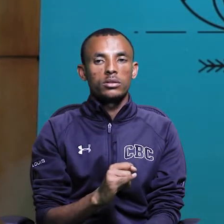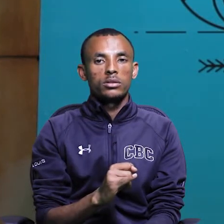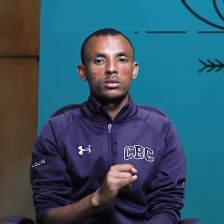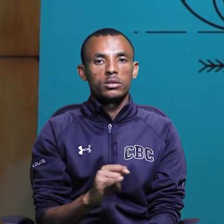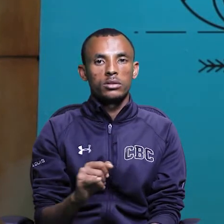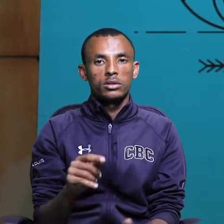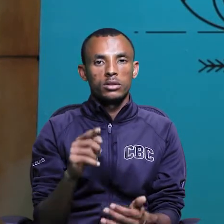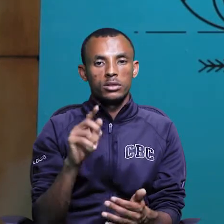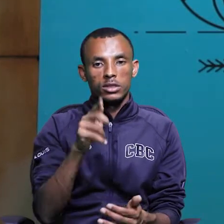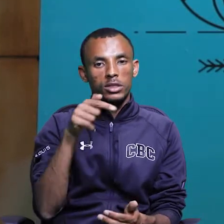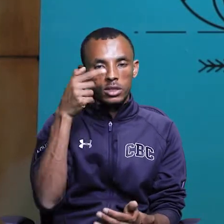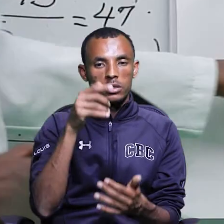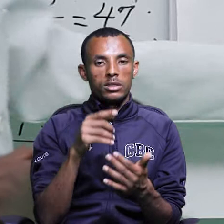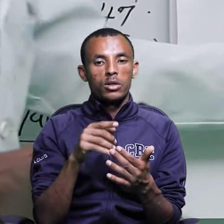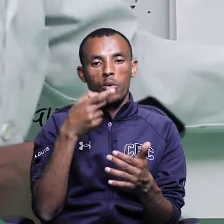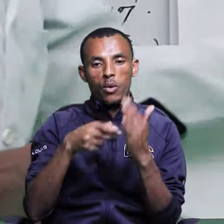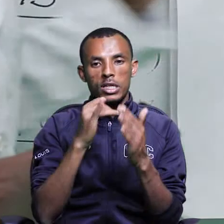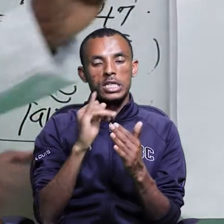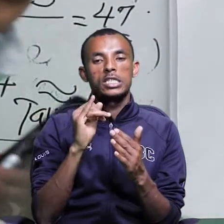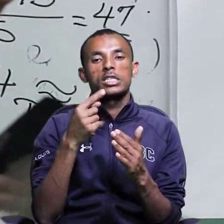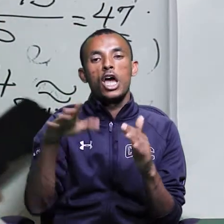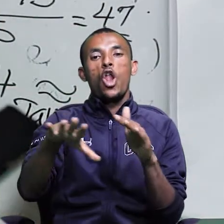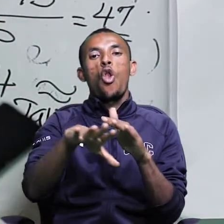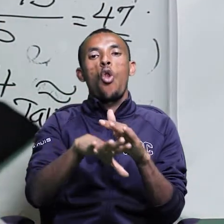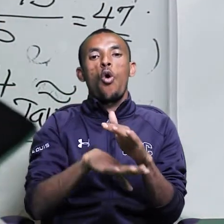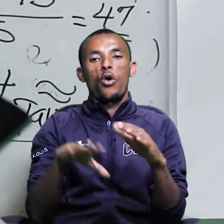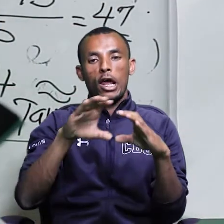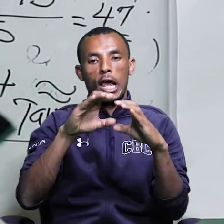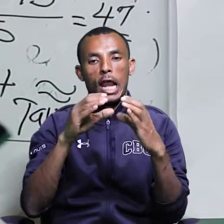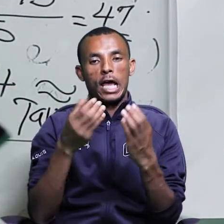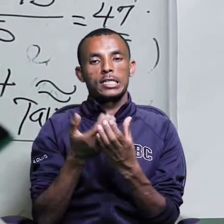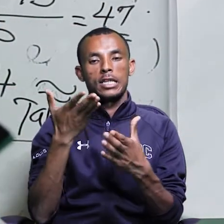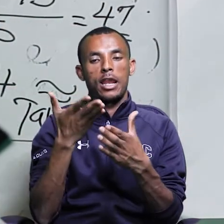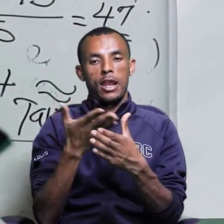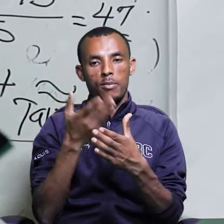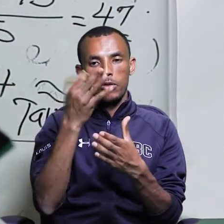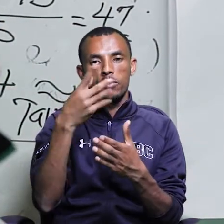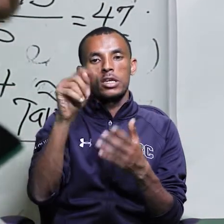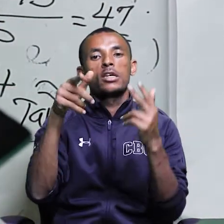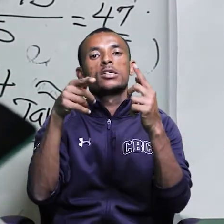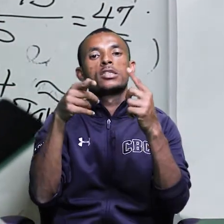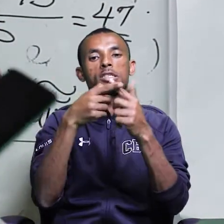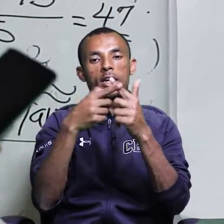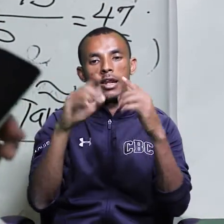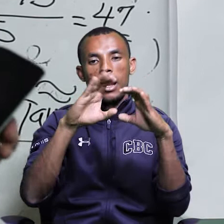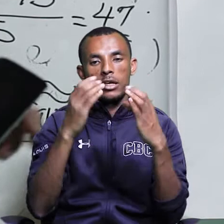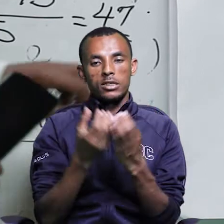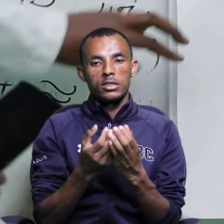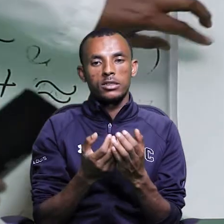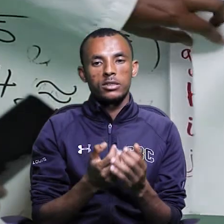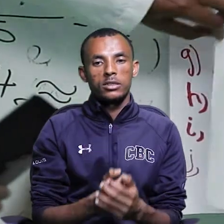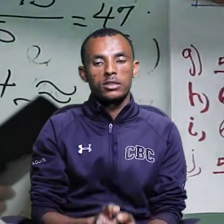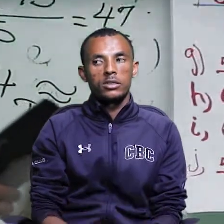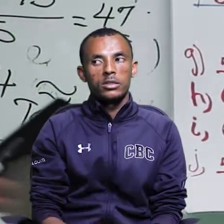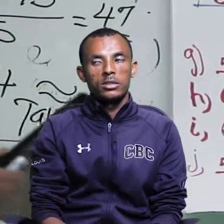it says? What is the lower class limit of the second class? The lower class limit of the